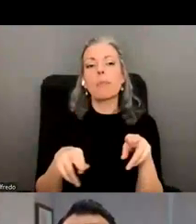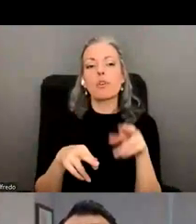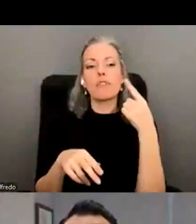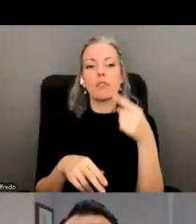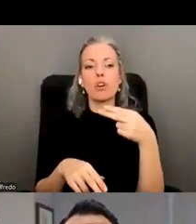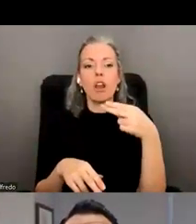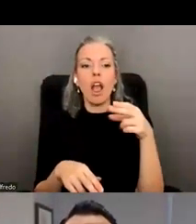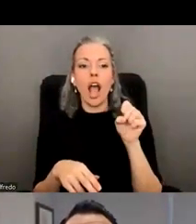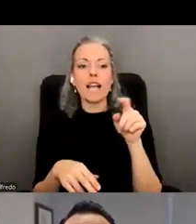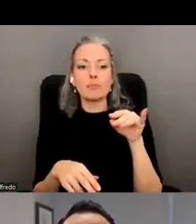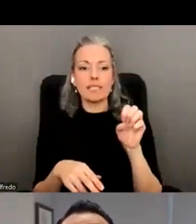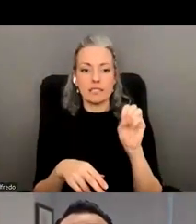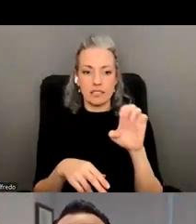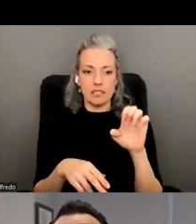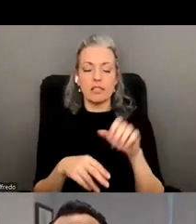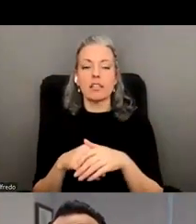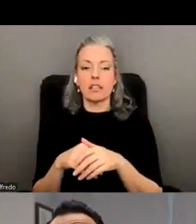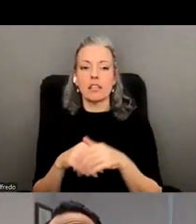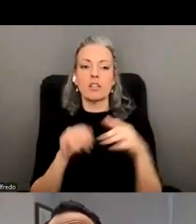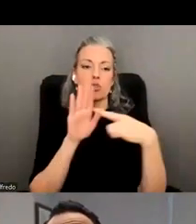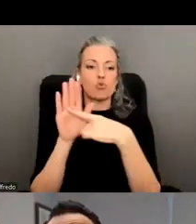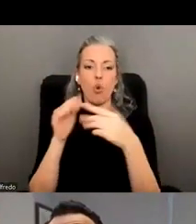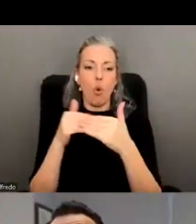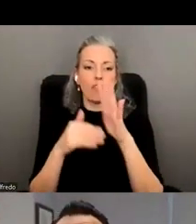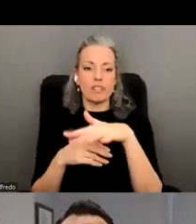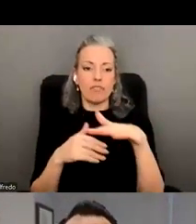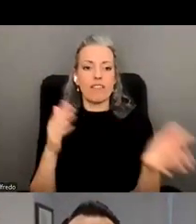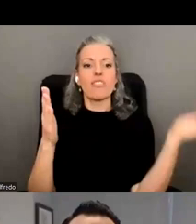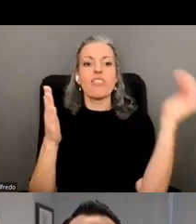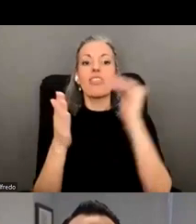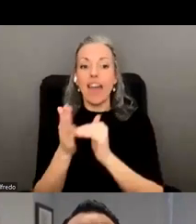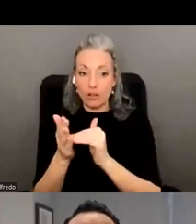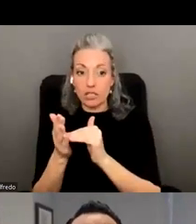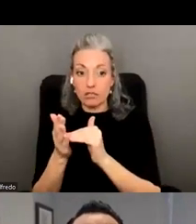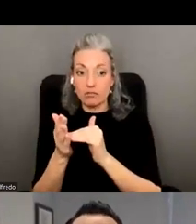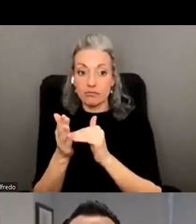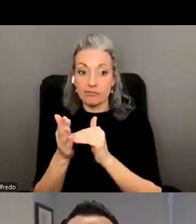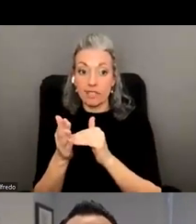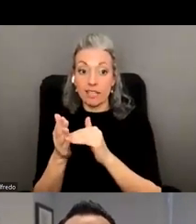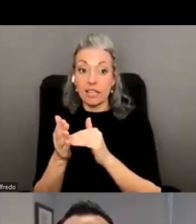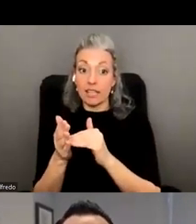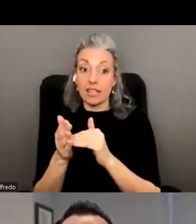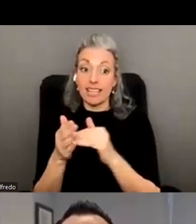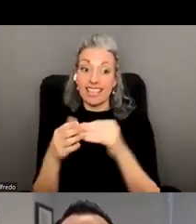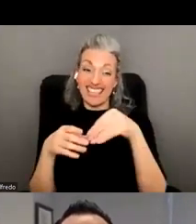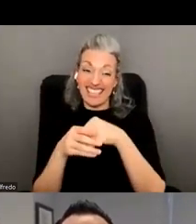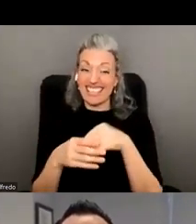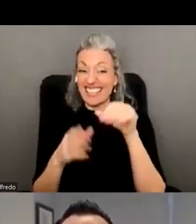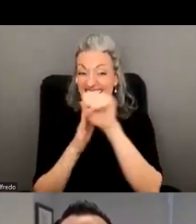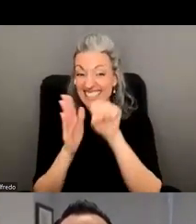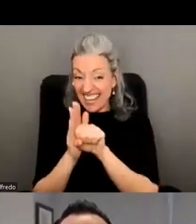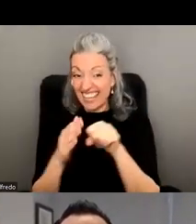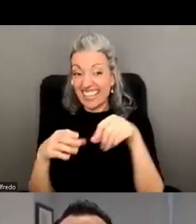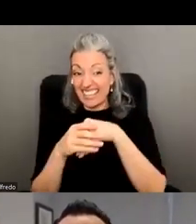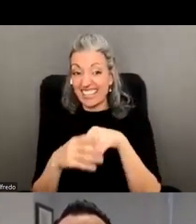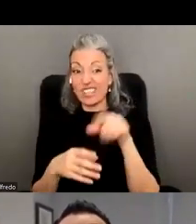both home and facility, showing there were over 55,000 such discharges in both settings in the state in